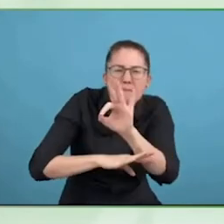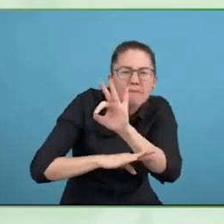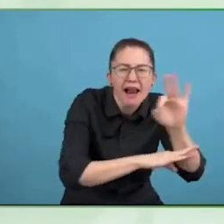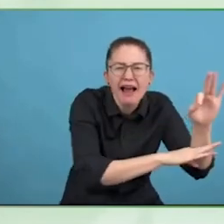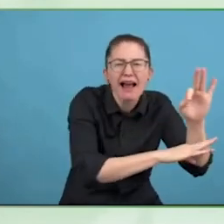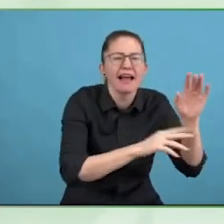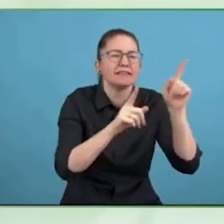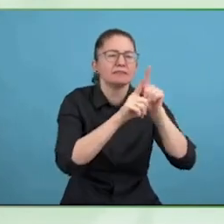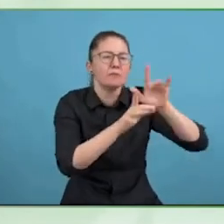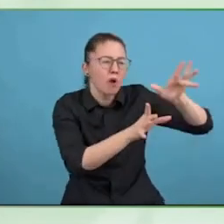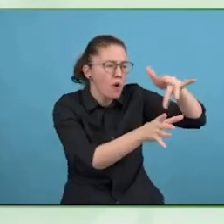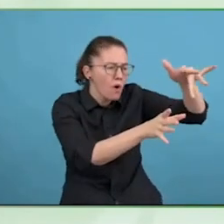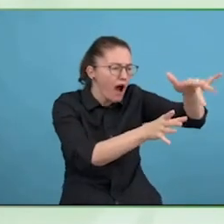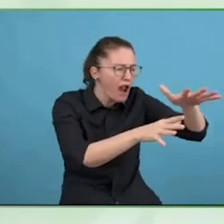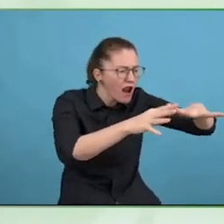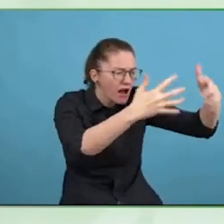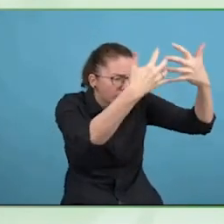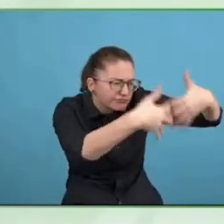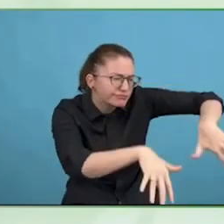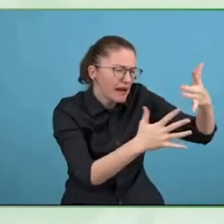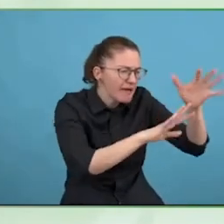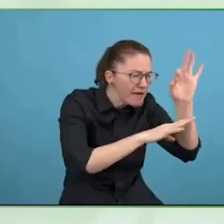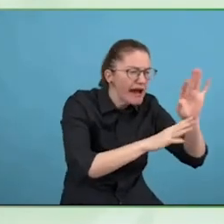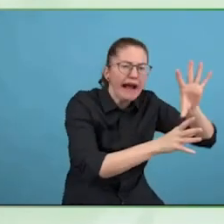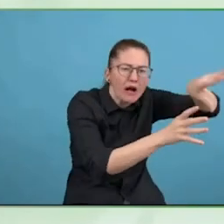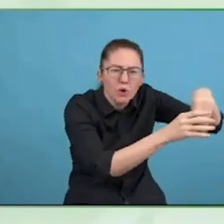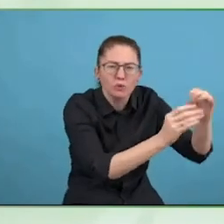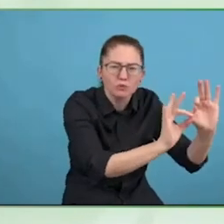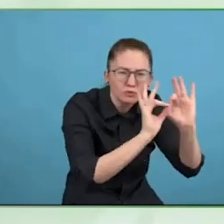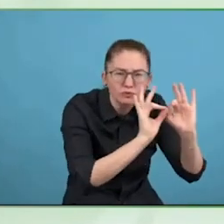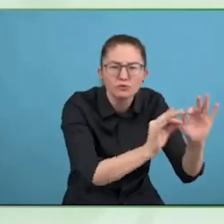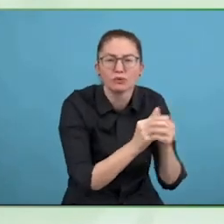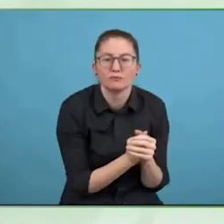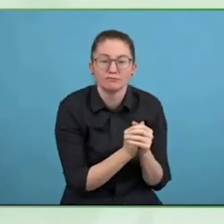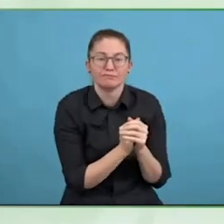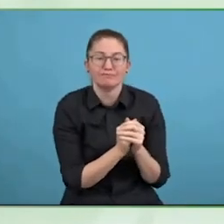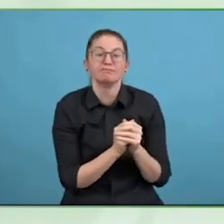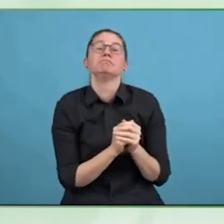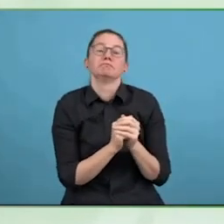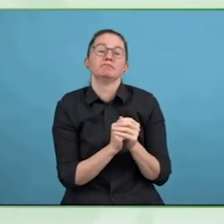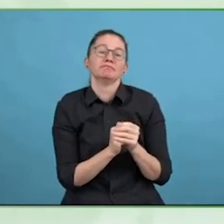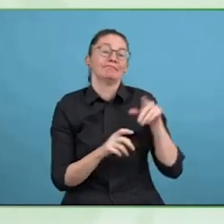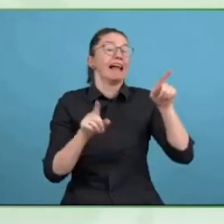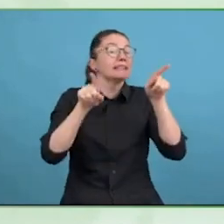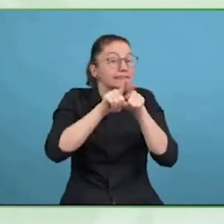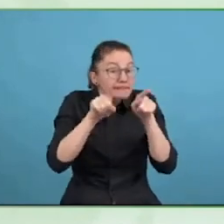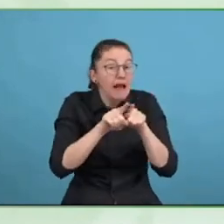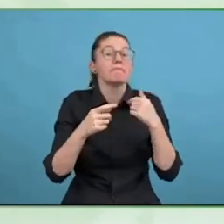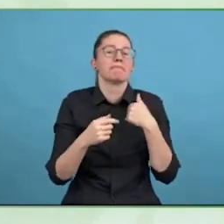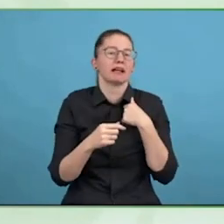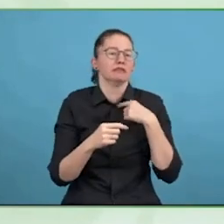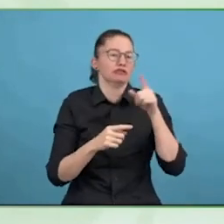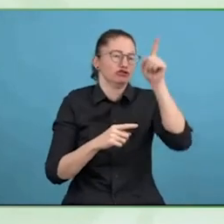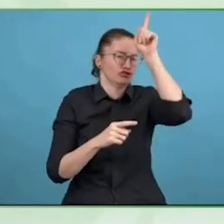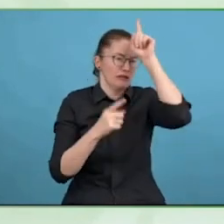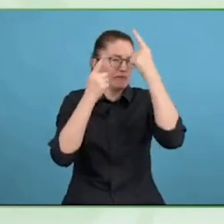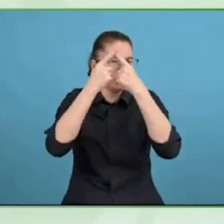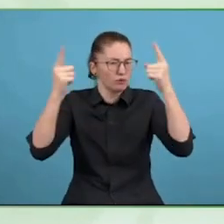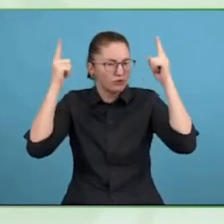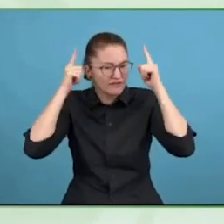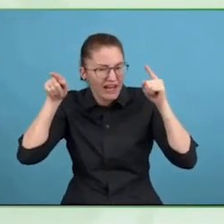So. That's what I said. So we cooperate with both universities in the south and bring in also some